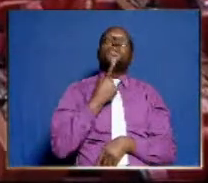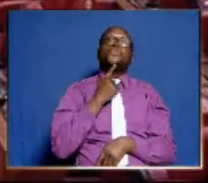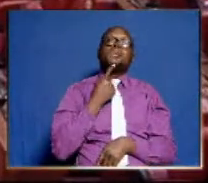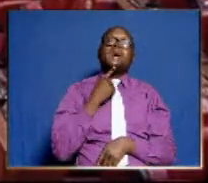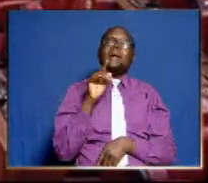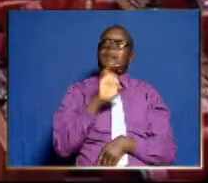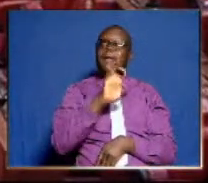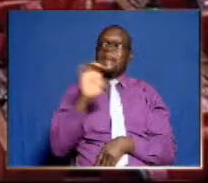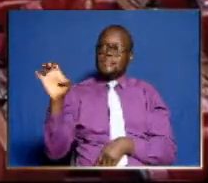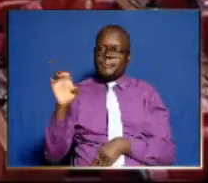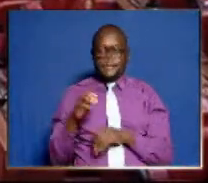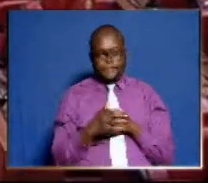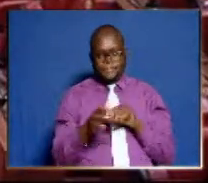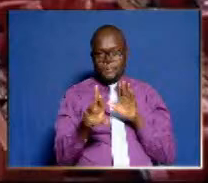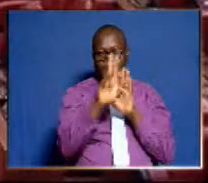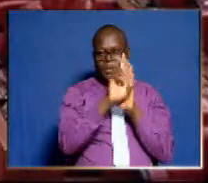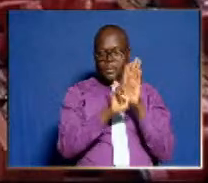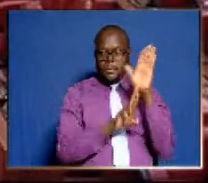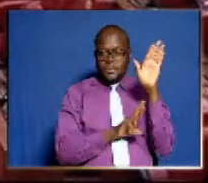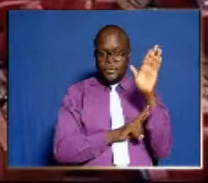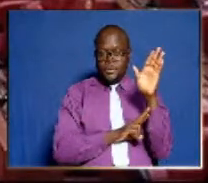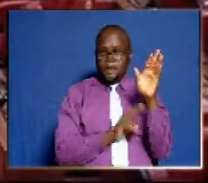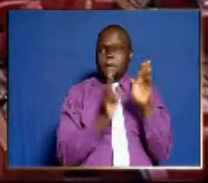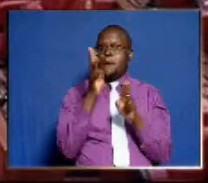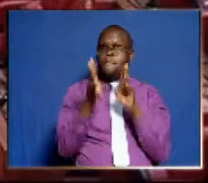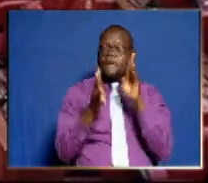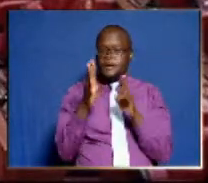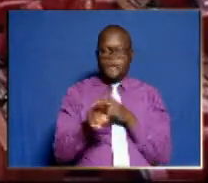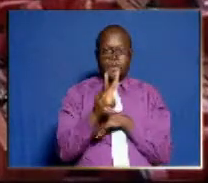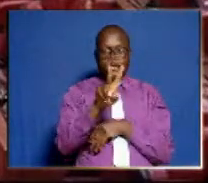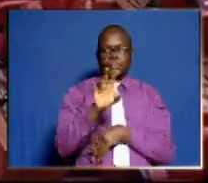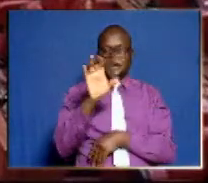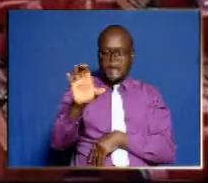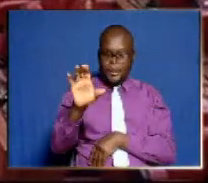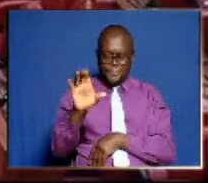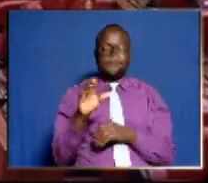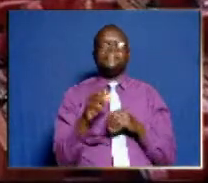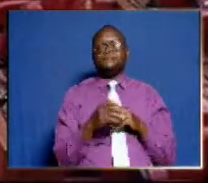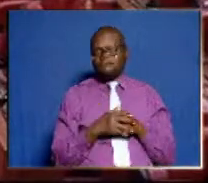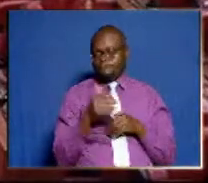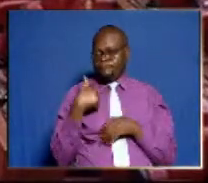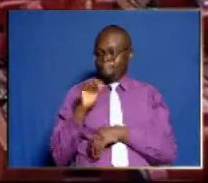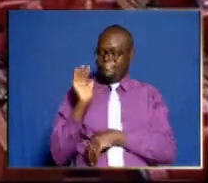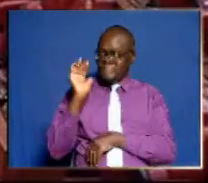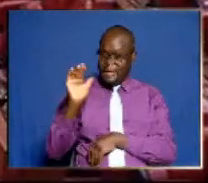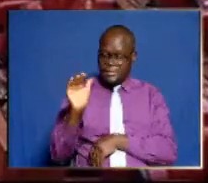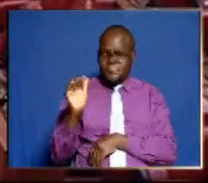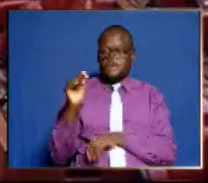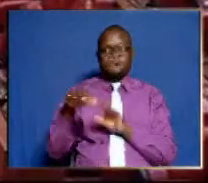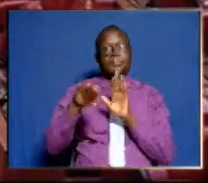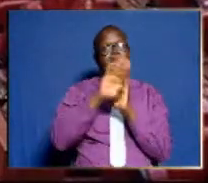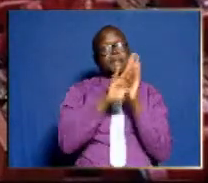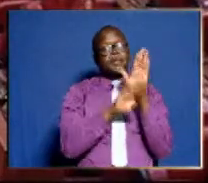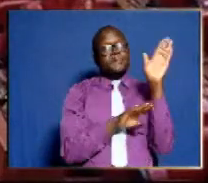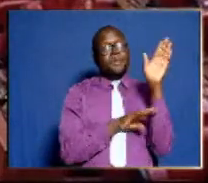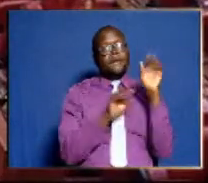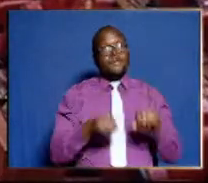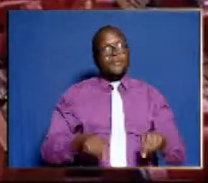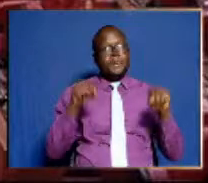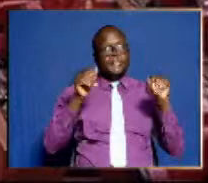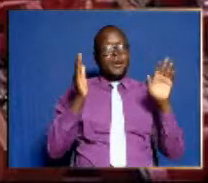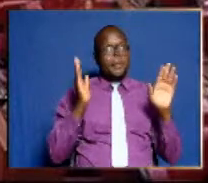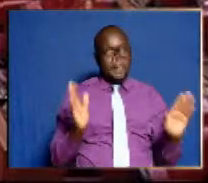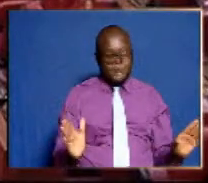Speaker, pursuant to Standing Order number 44, 2C, I seek to request for a statement from the